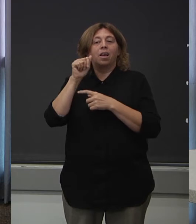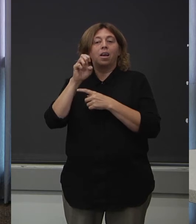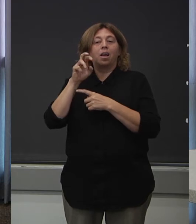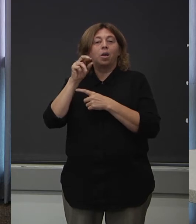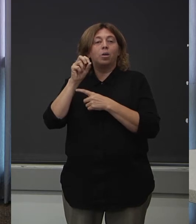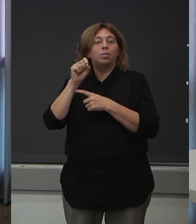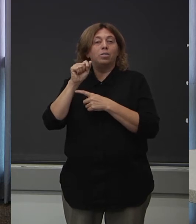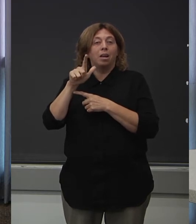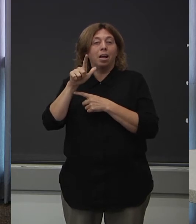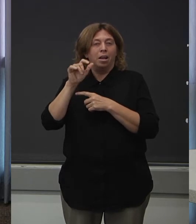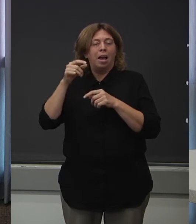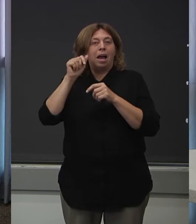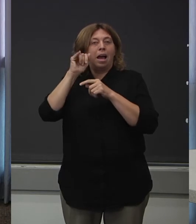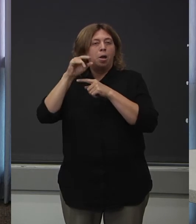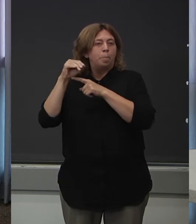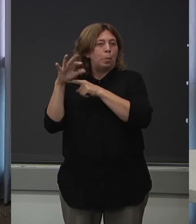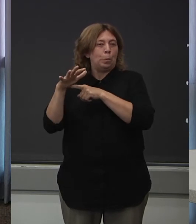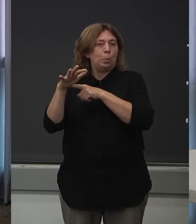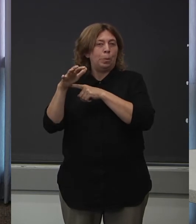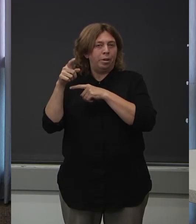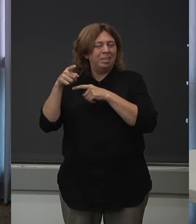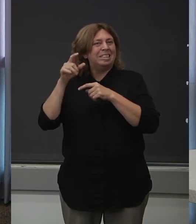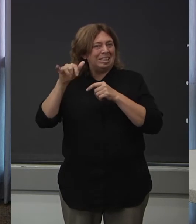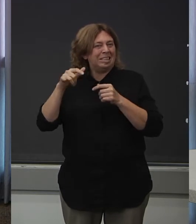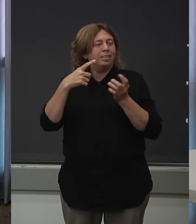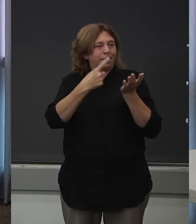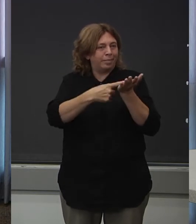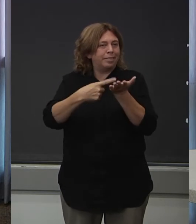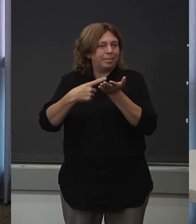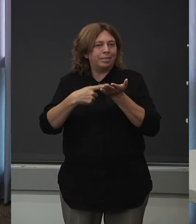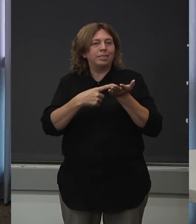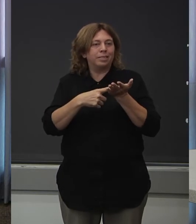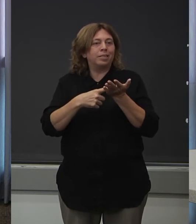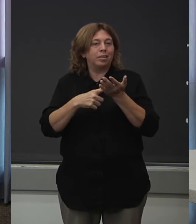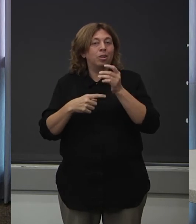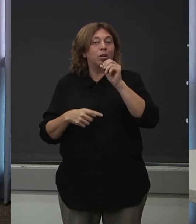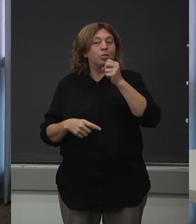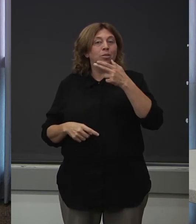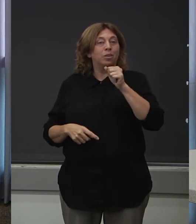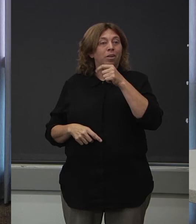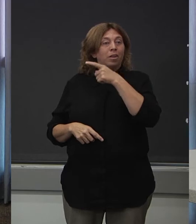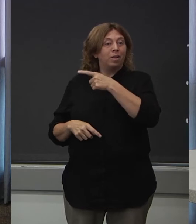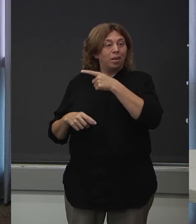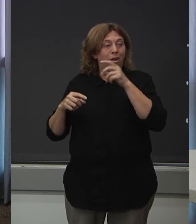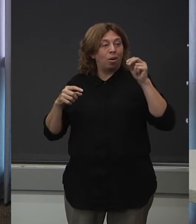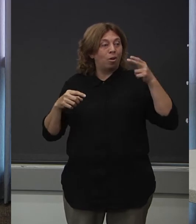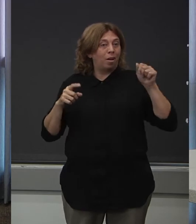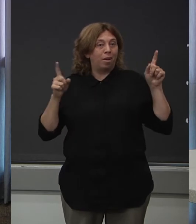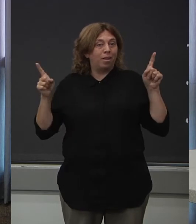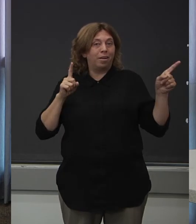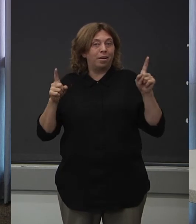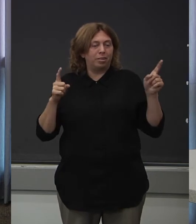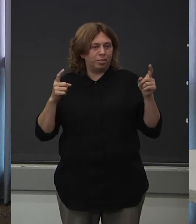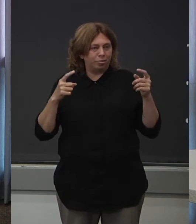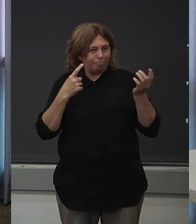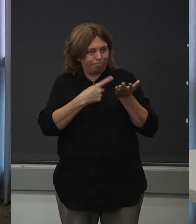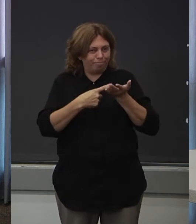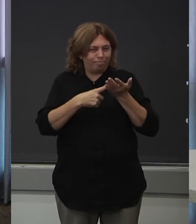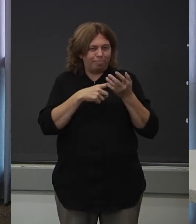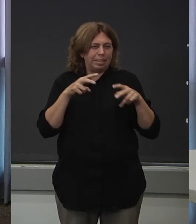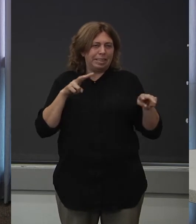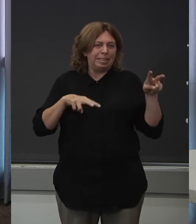between us at Oregon OSHA and our colleagues at OHA about exactly when a robust